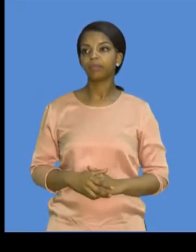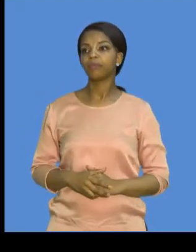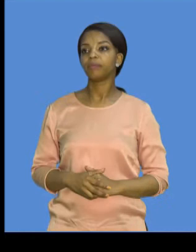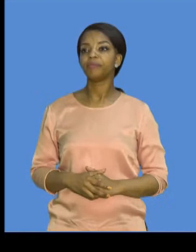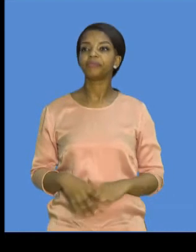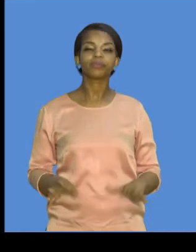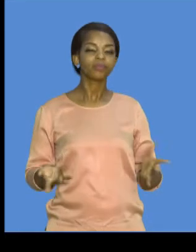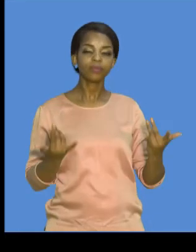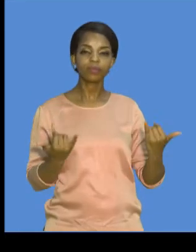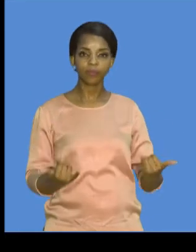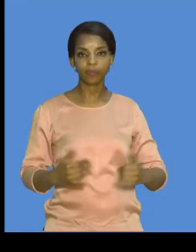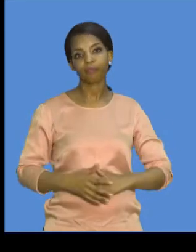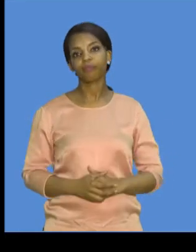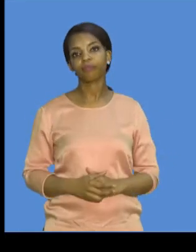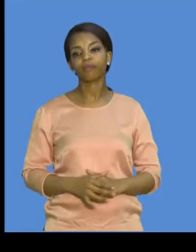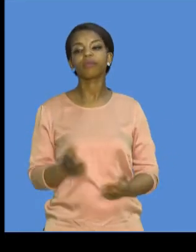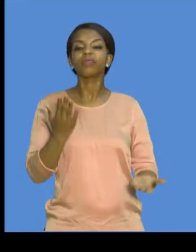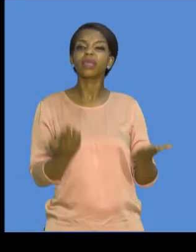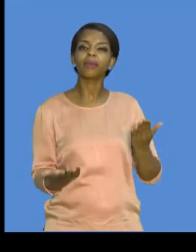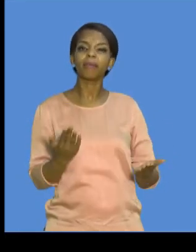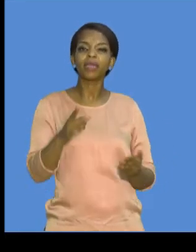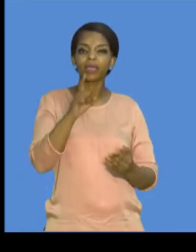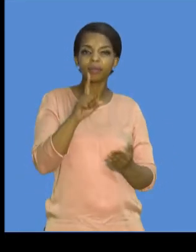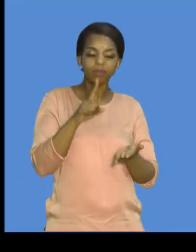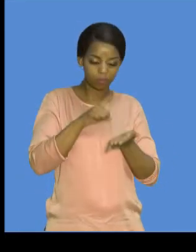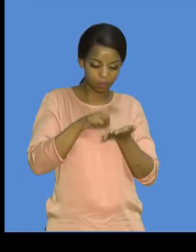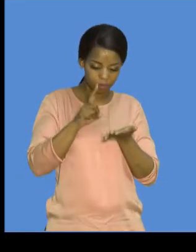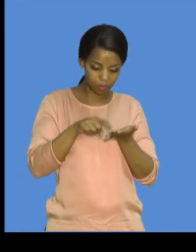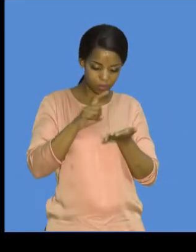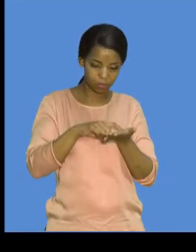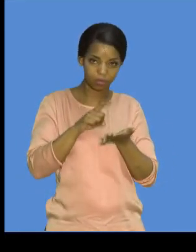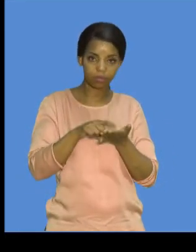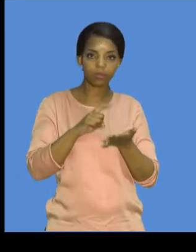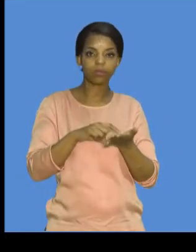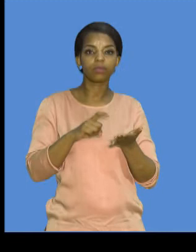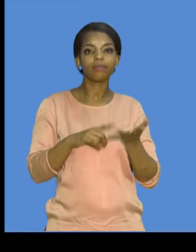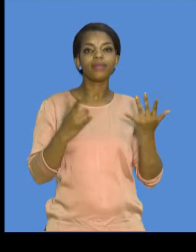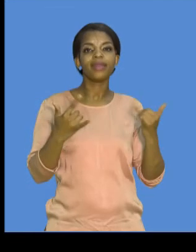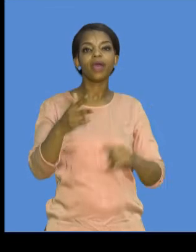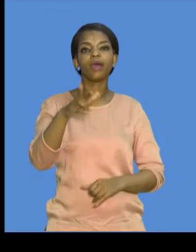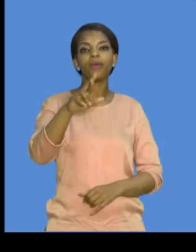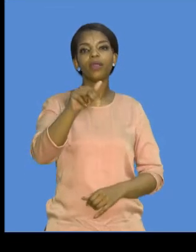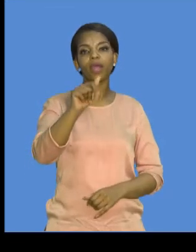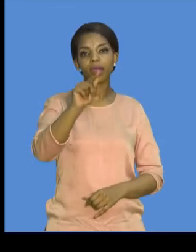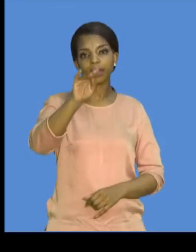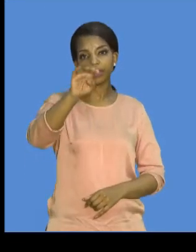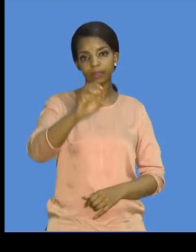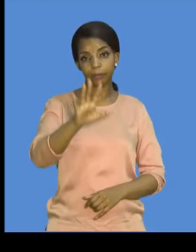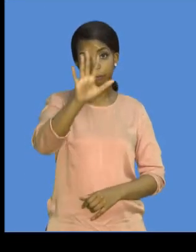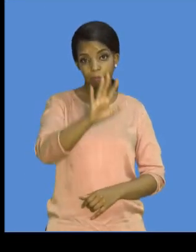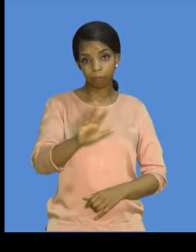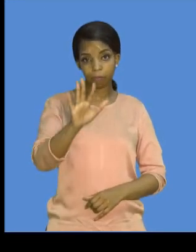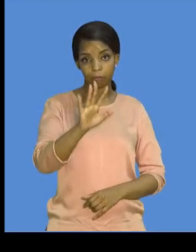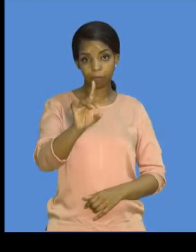if we were to calculate the rate of compound growth now that we're dealing with. So in week 1, remember our first table, we